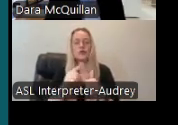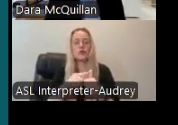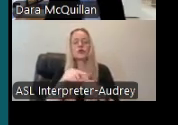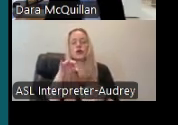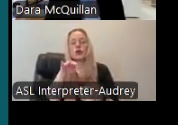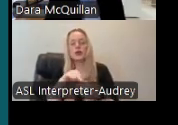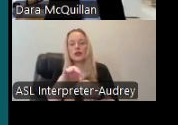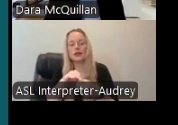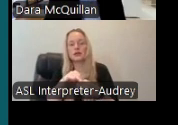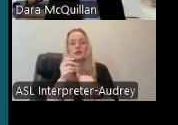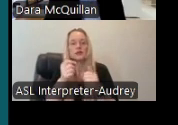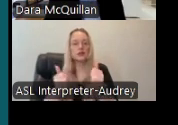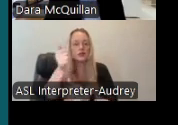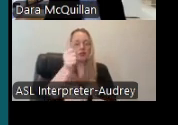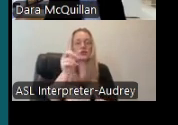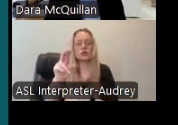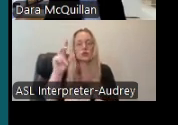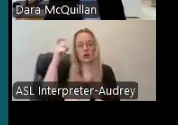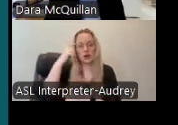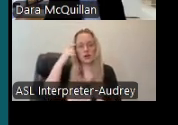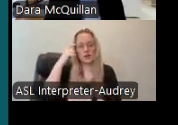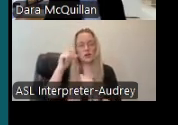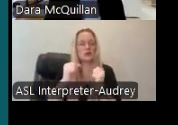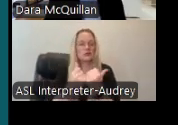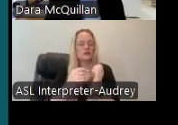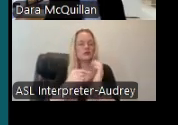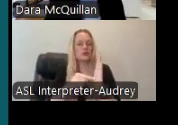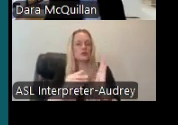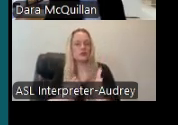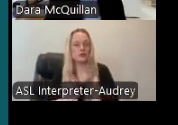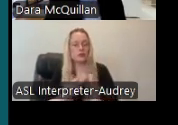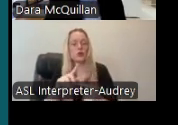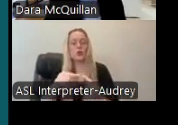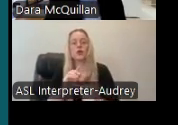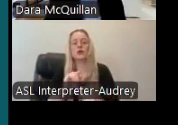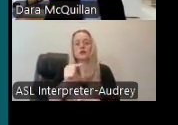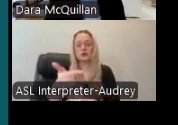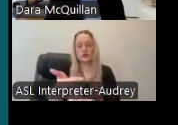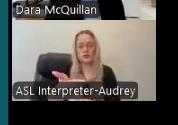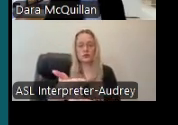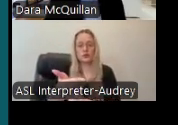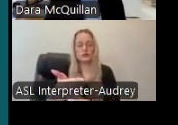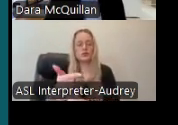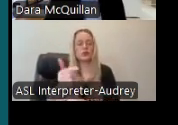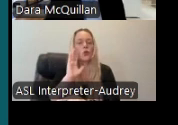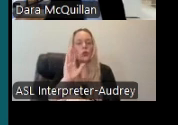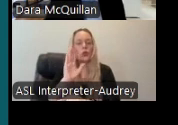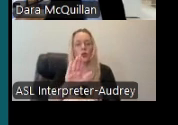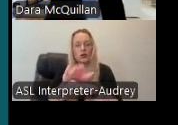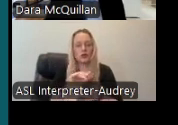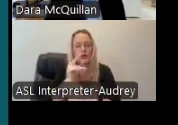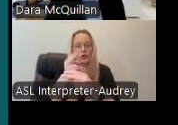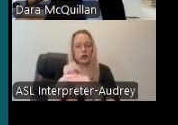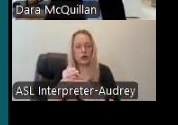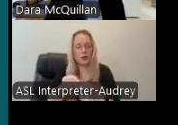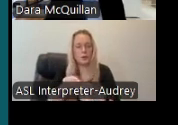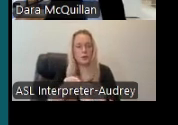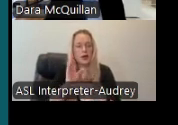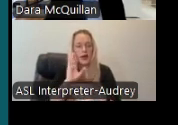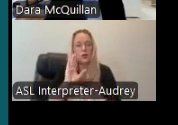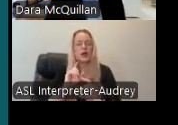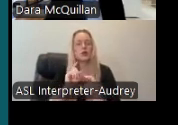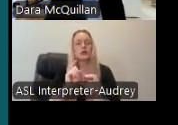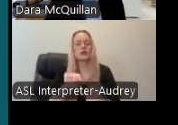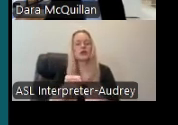and government agency representatives. When it is your turn to speak, your name will be called and we'll grant you temporary